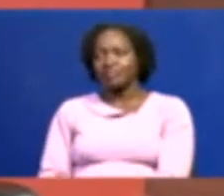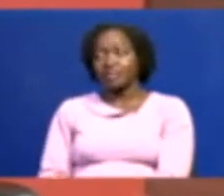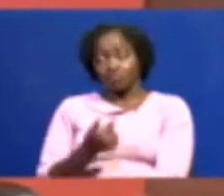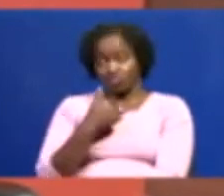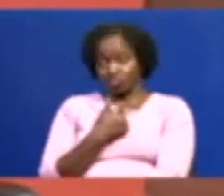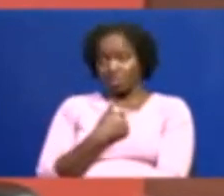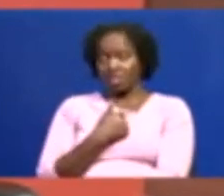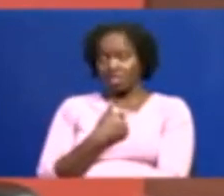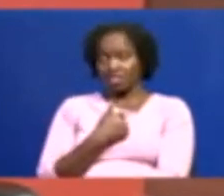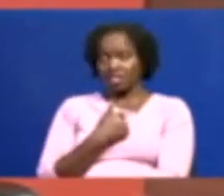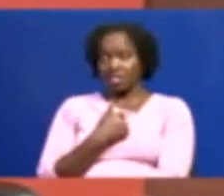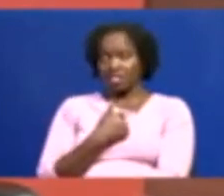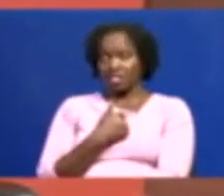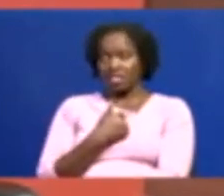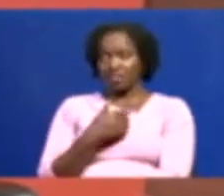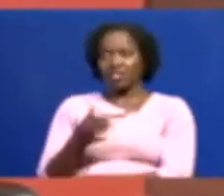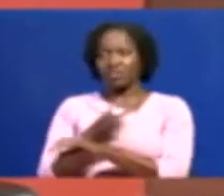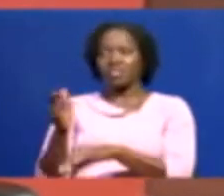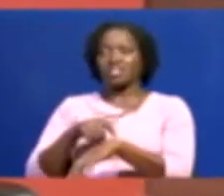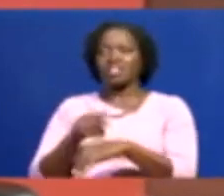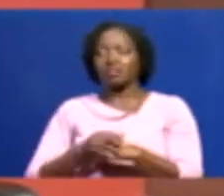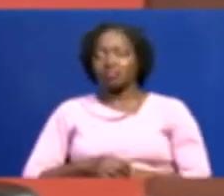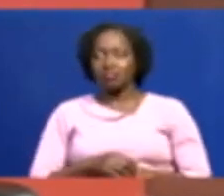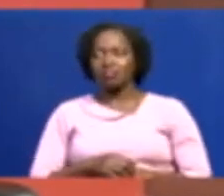me, I think we are just wasting time